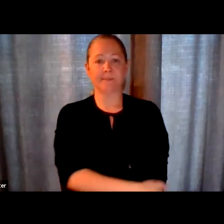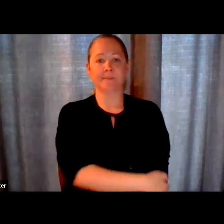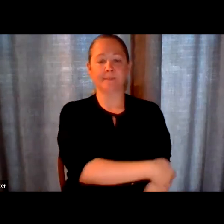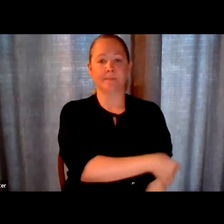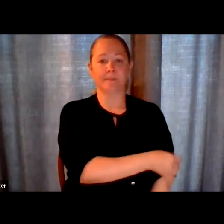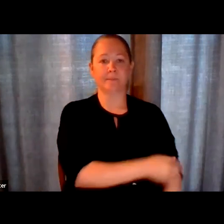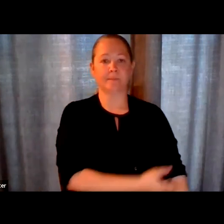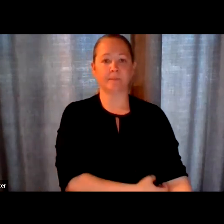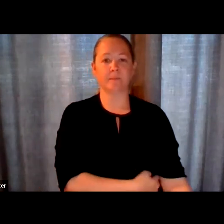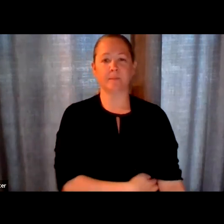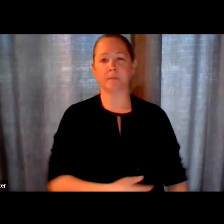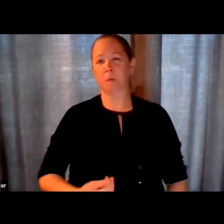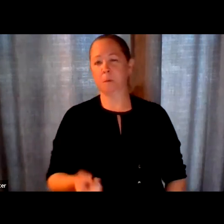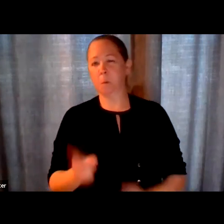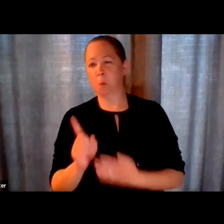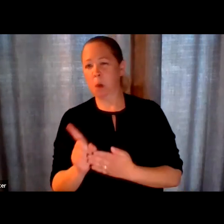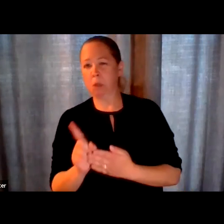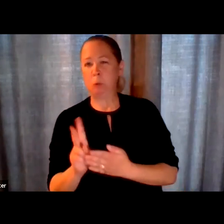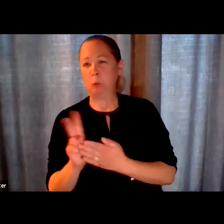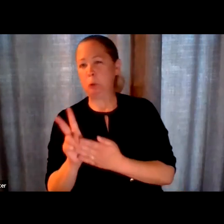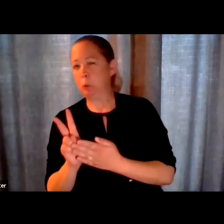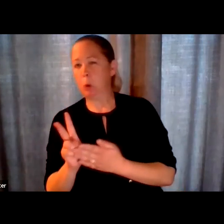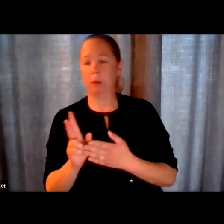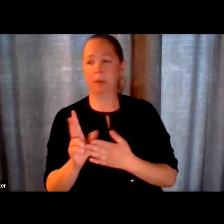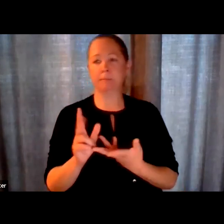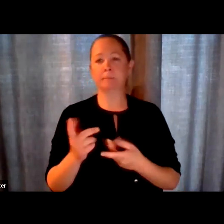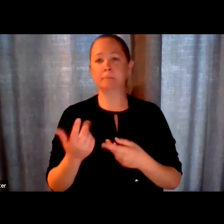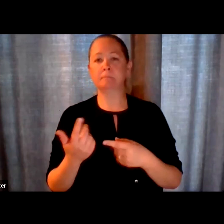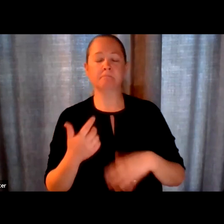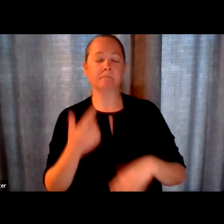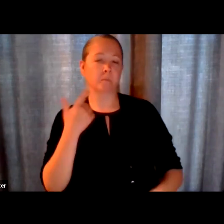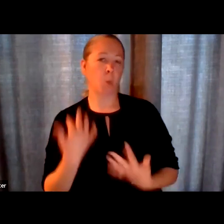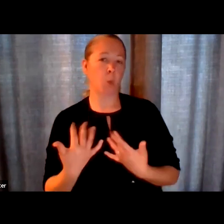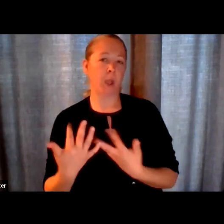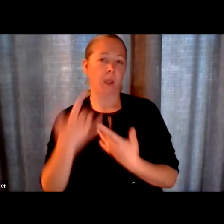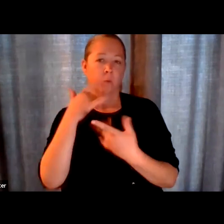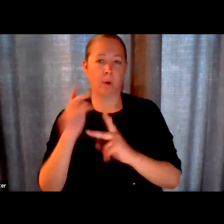We're going to give it just a minute or so more for folks to finish joining.